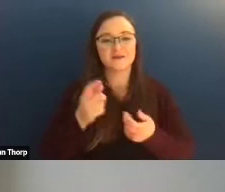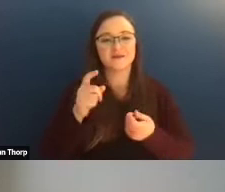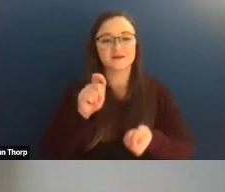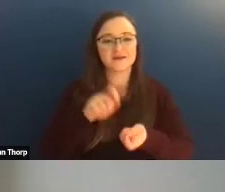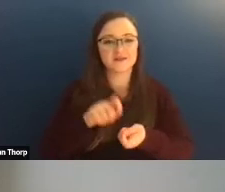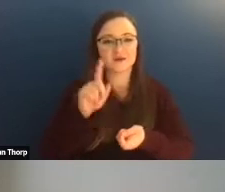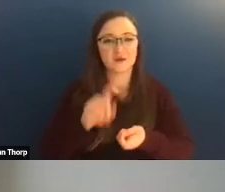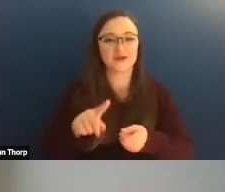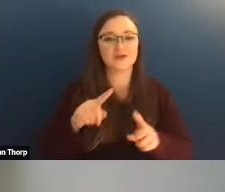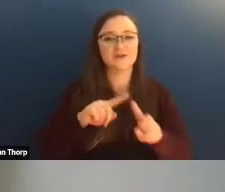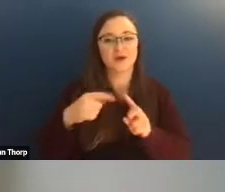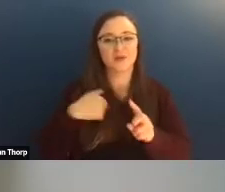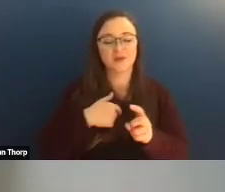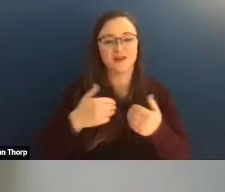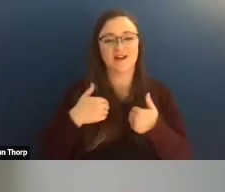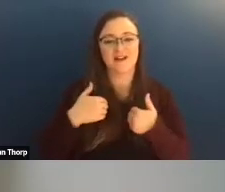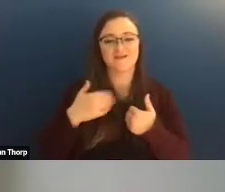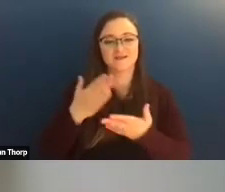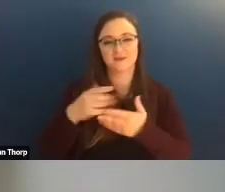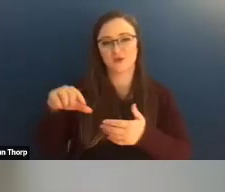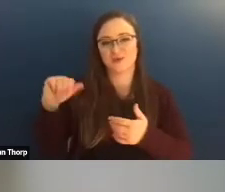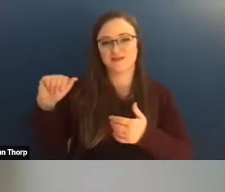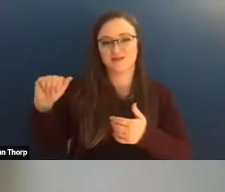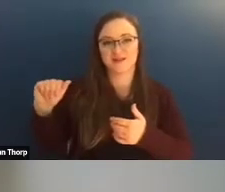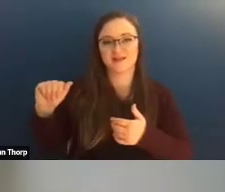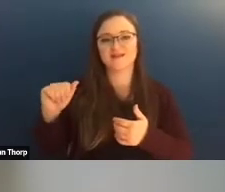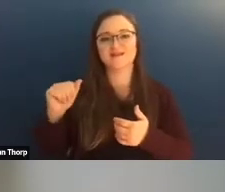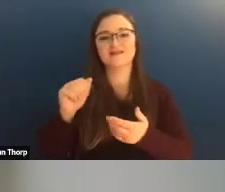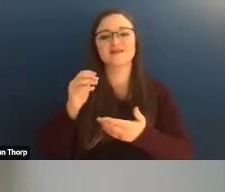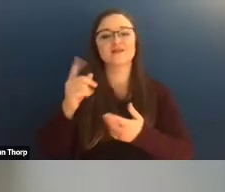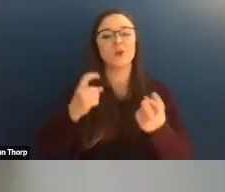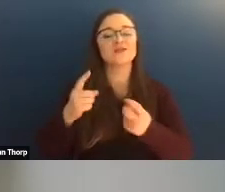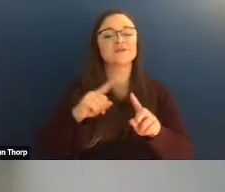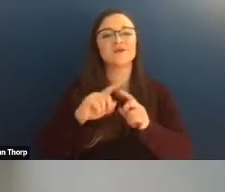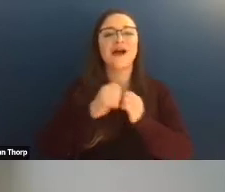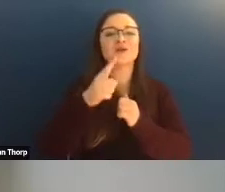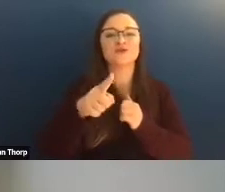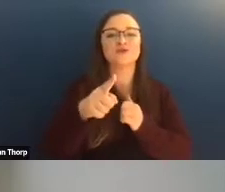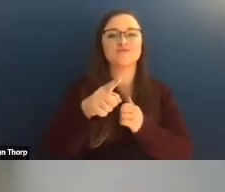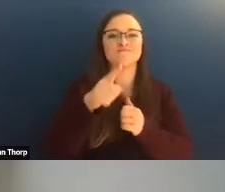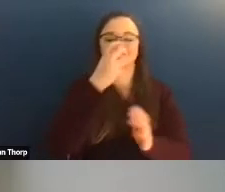general question. How did you get all into your careers?